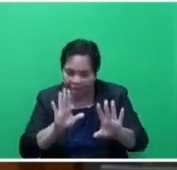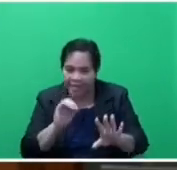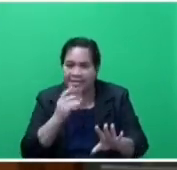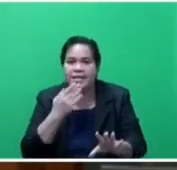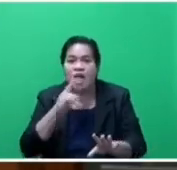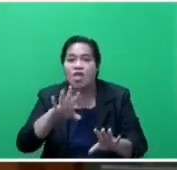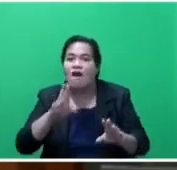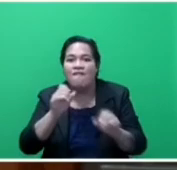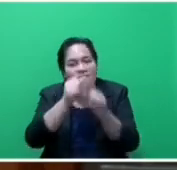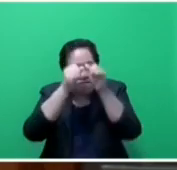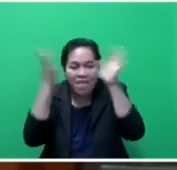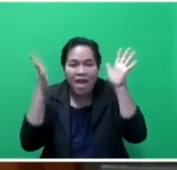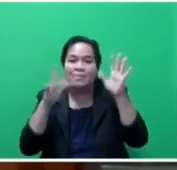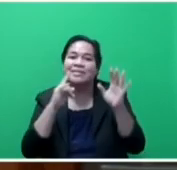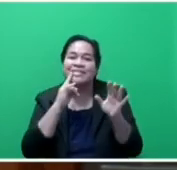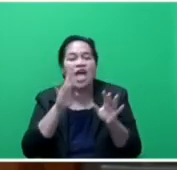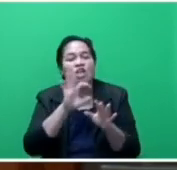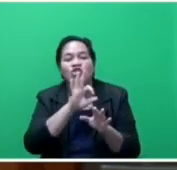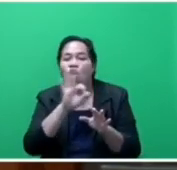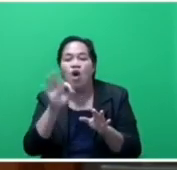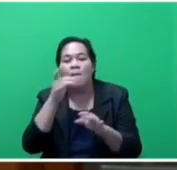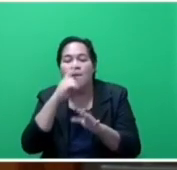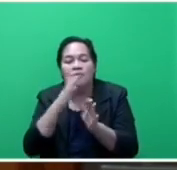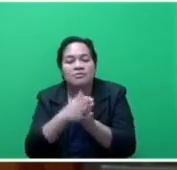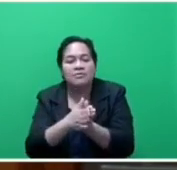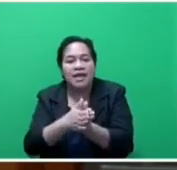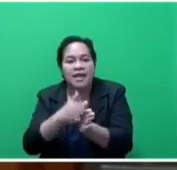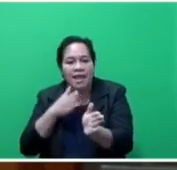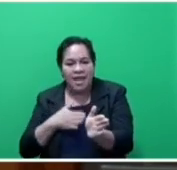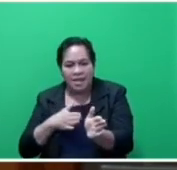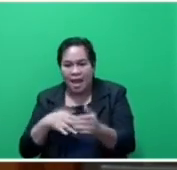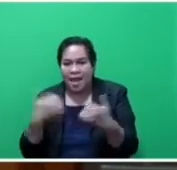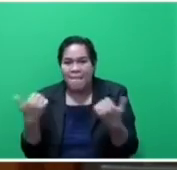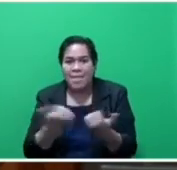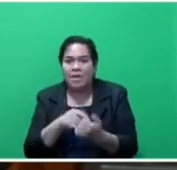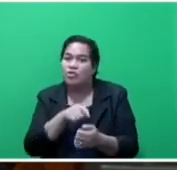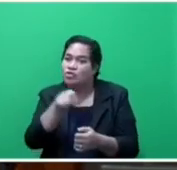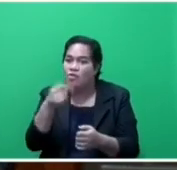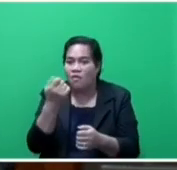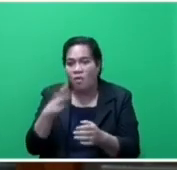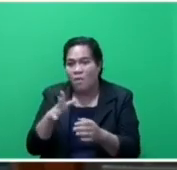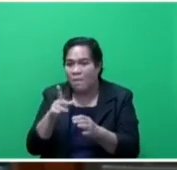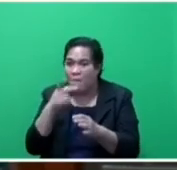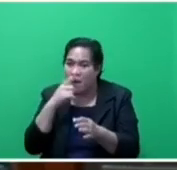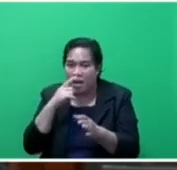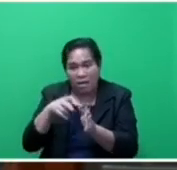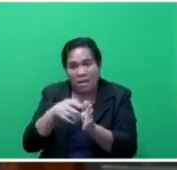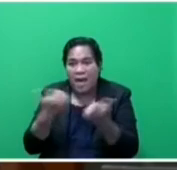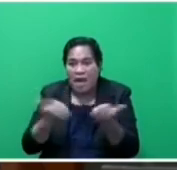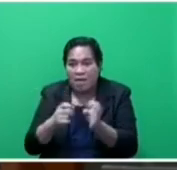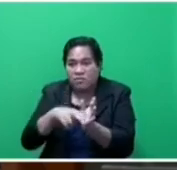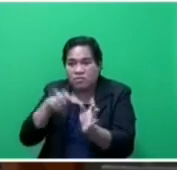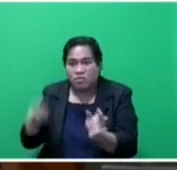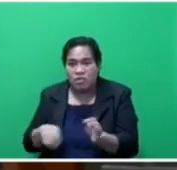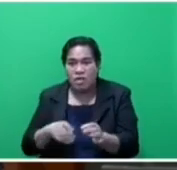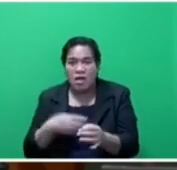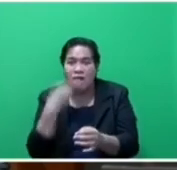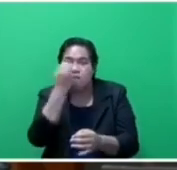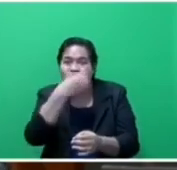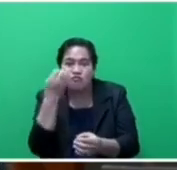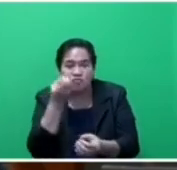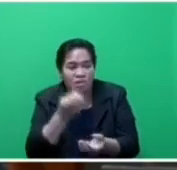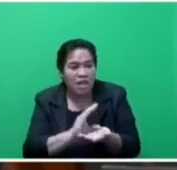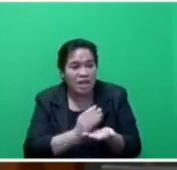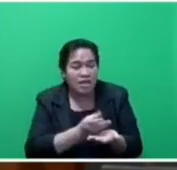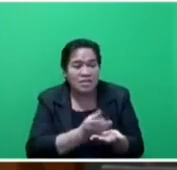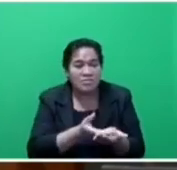is leaving no one behind. You have left a lot of people behind through this food distribution. How are you